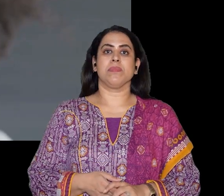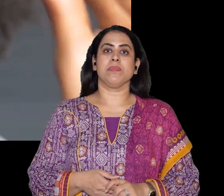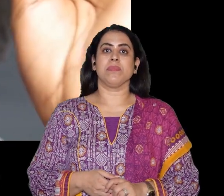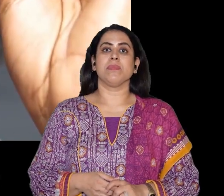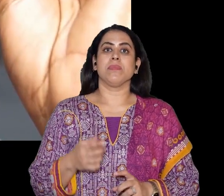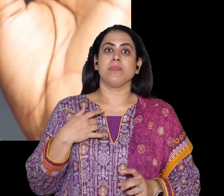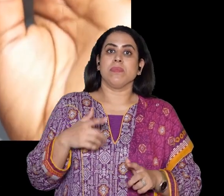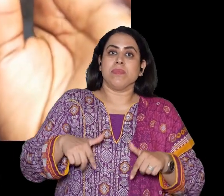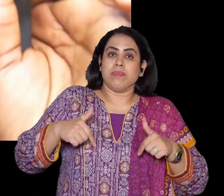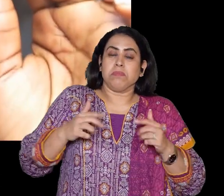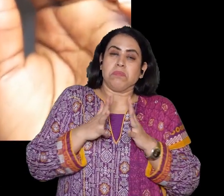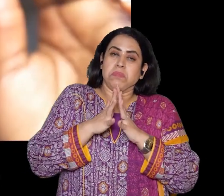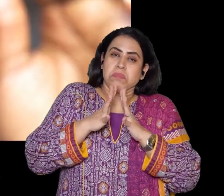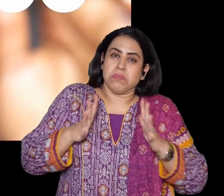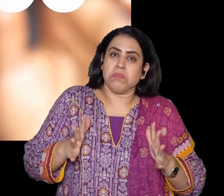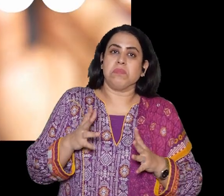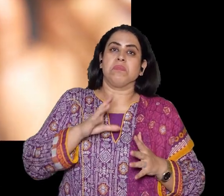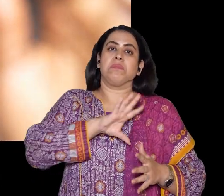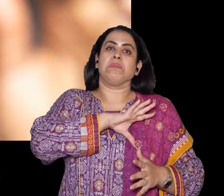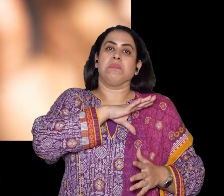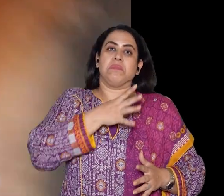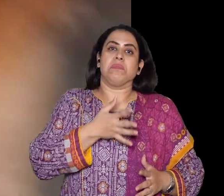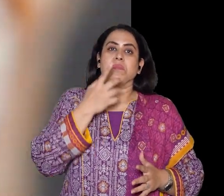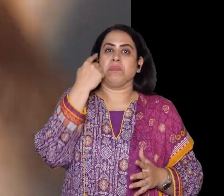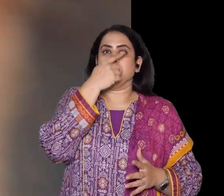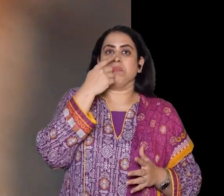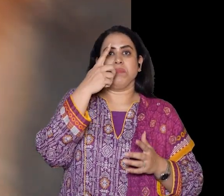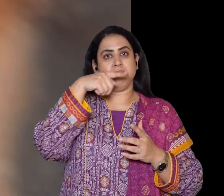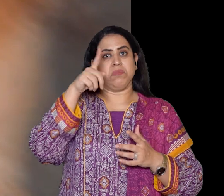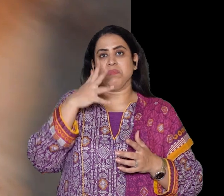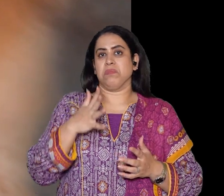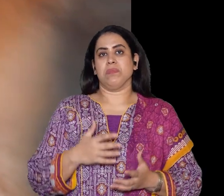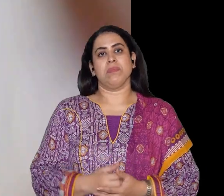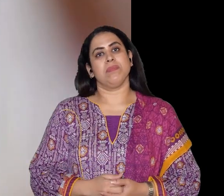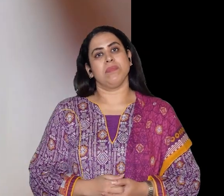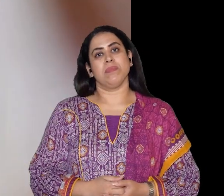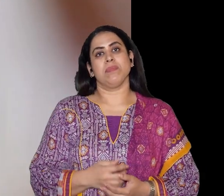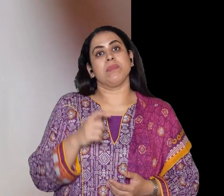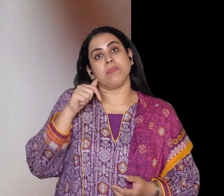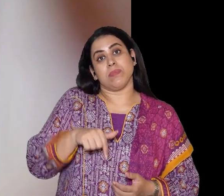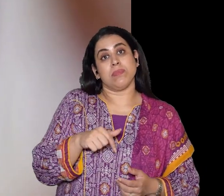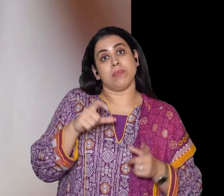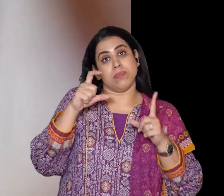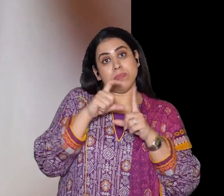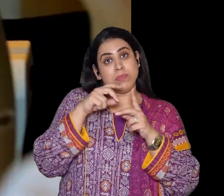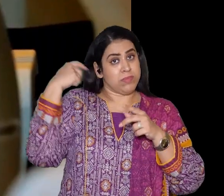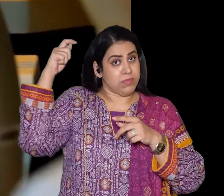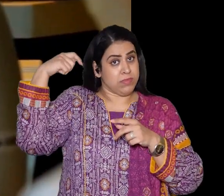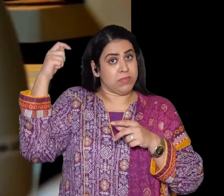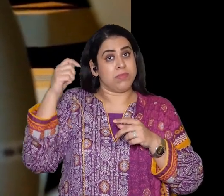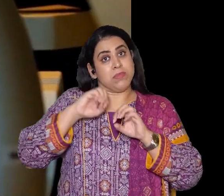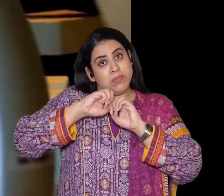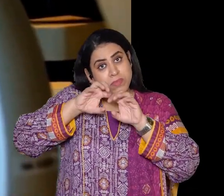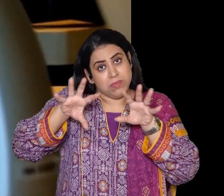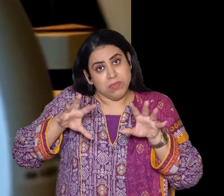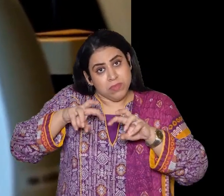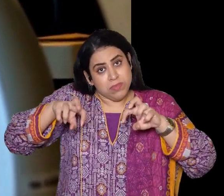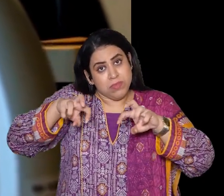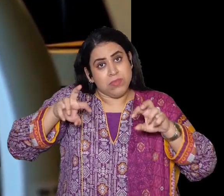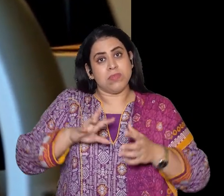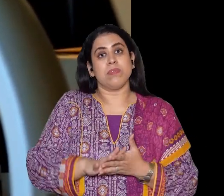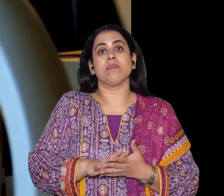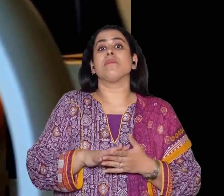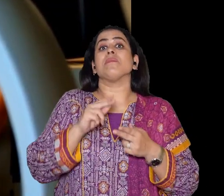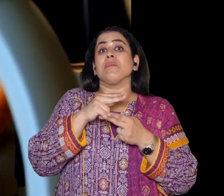glaucoma, can lead to severe vision loss if not properly managed. In this documentary, we will explore the impact